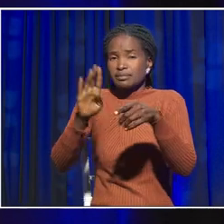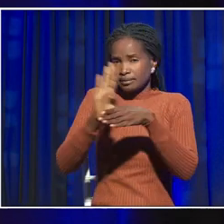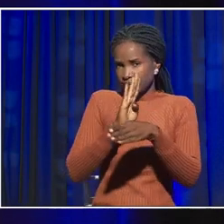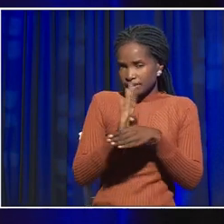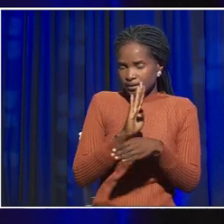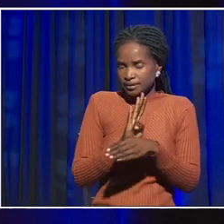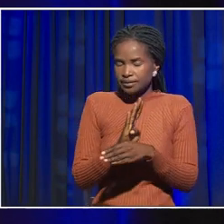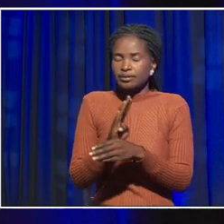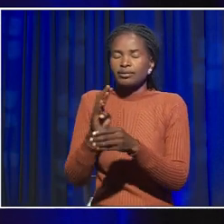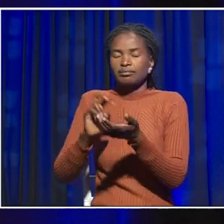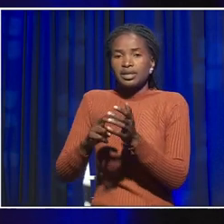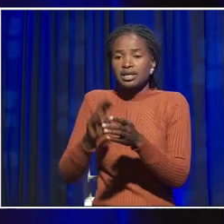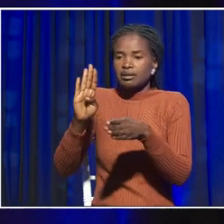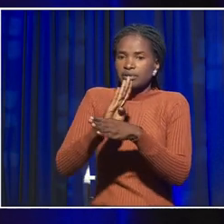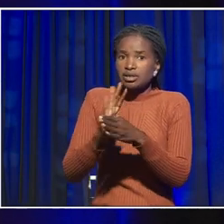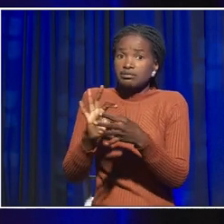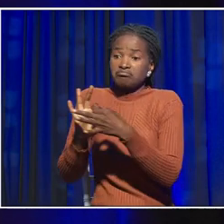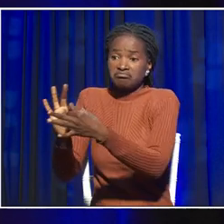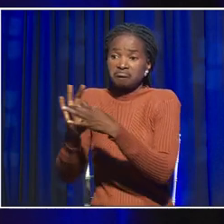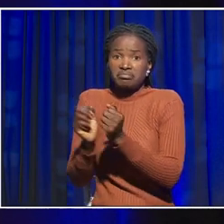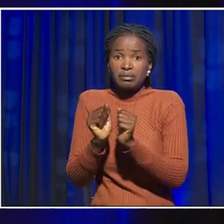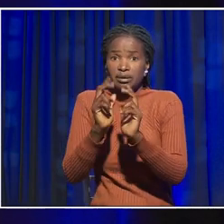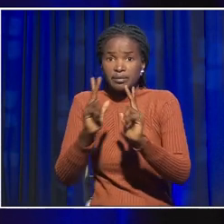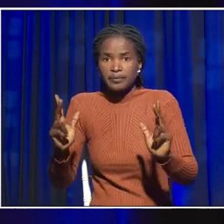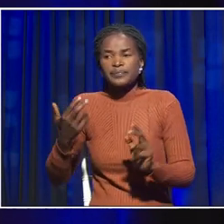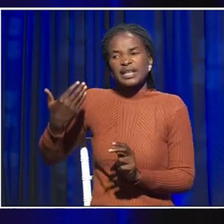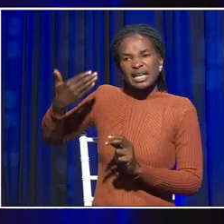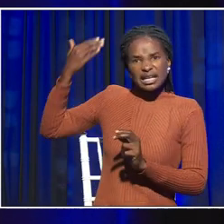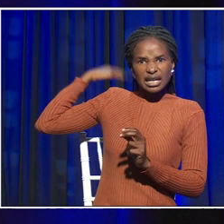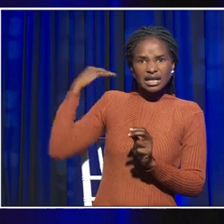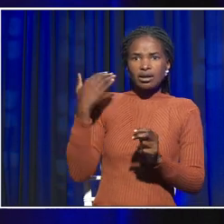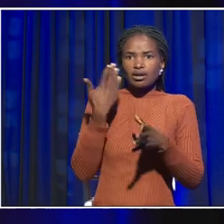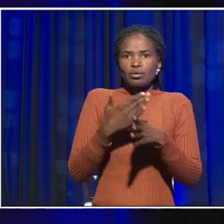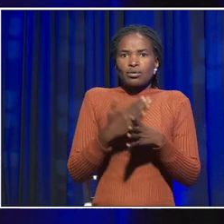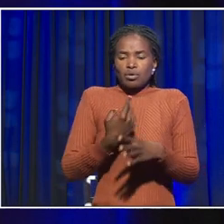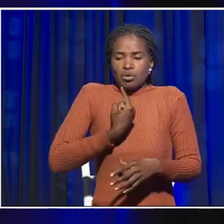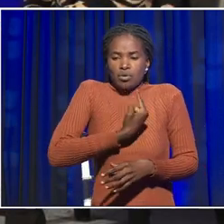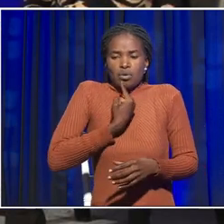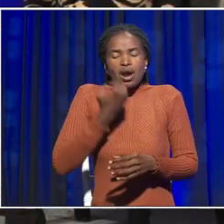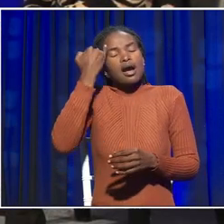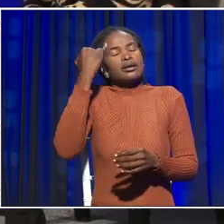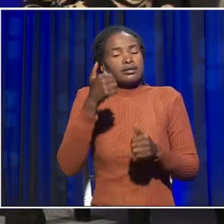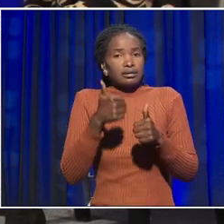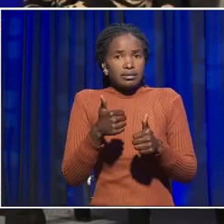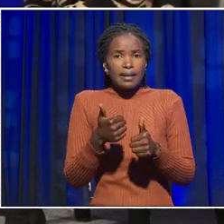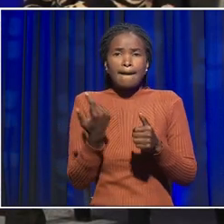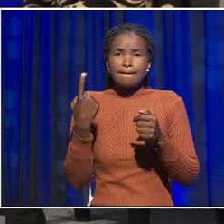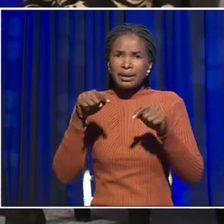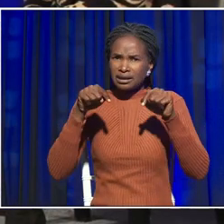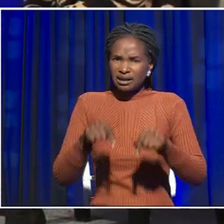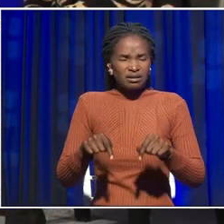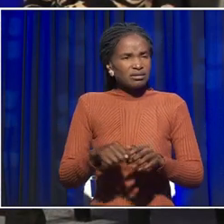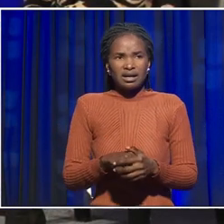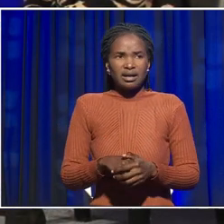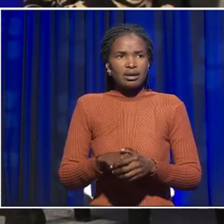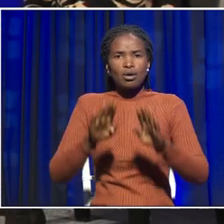Interdependence. In the olden days, you were seen to be good to independently come up with something. True. But